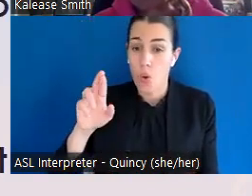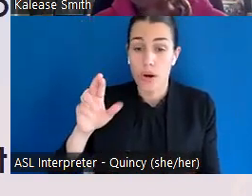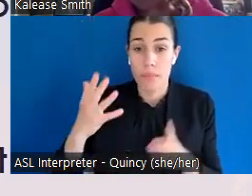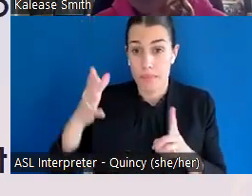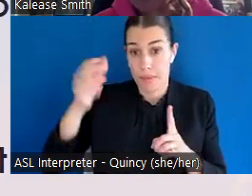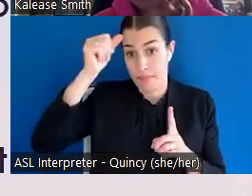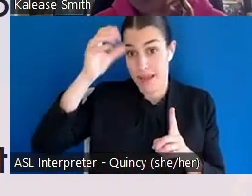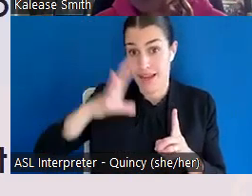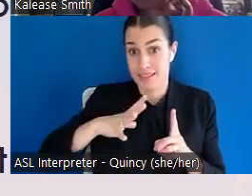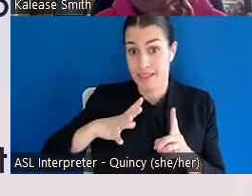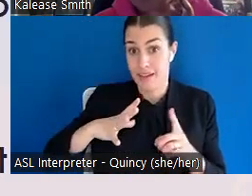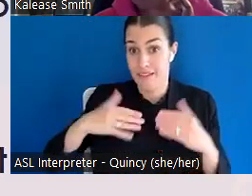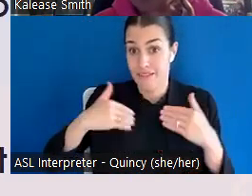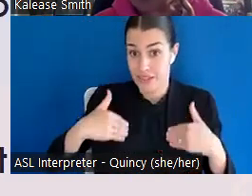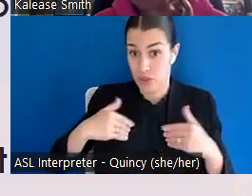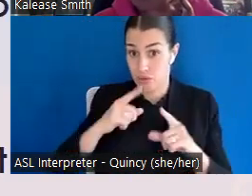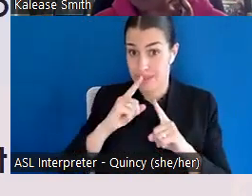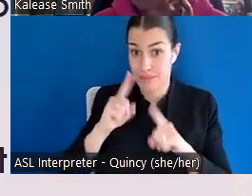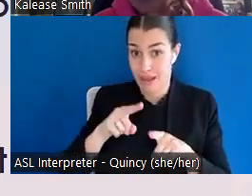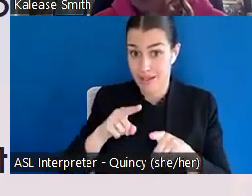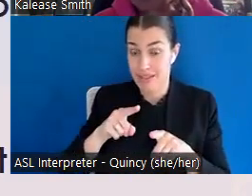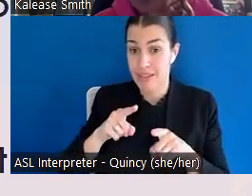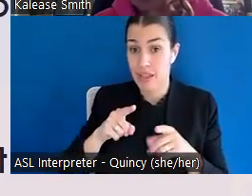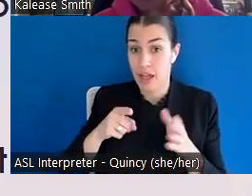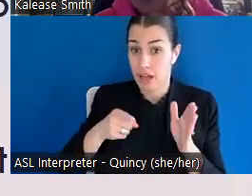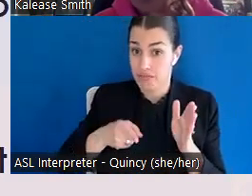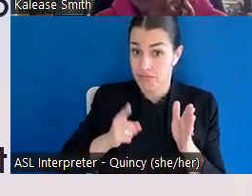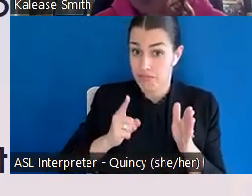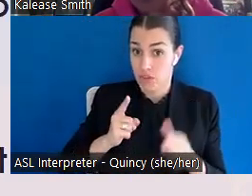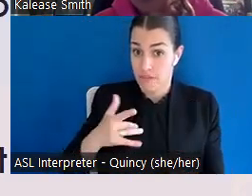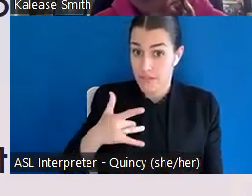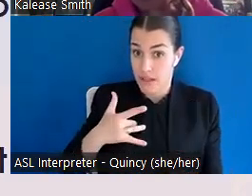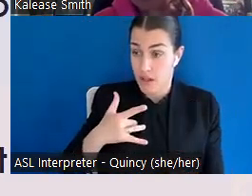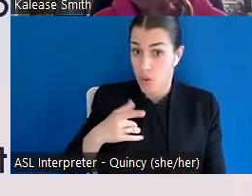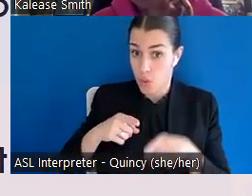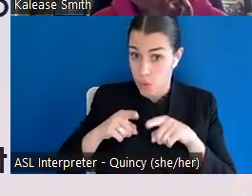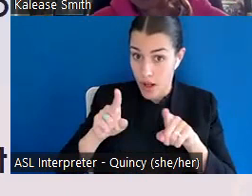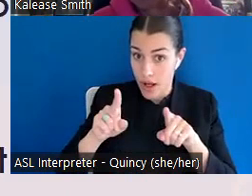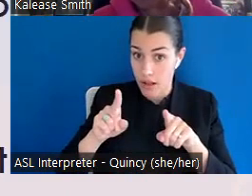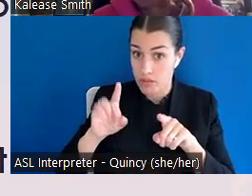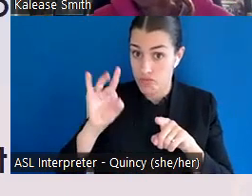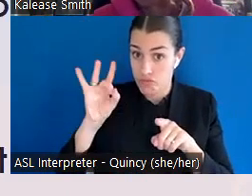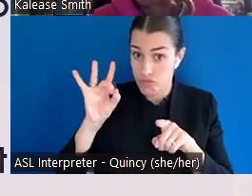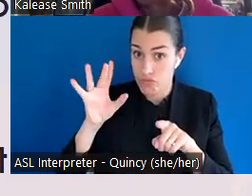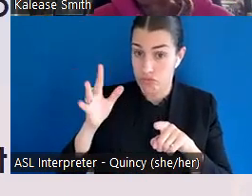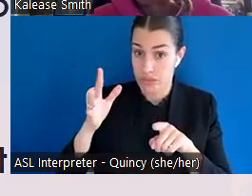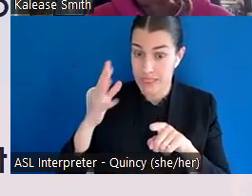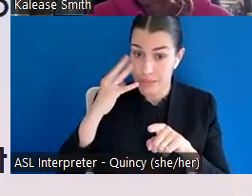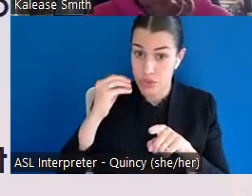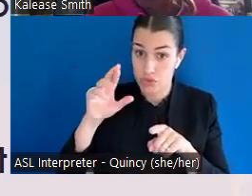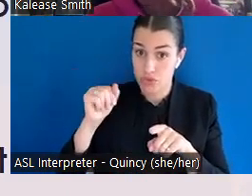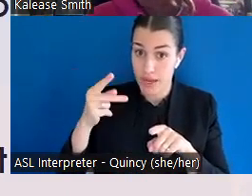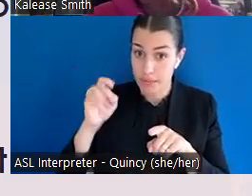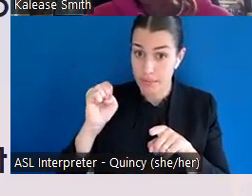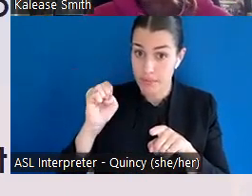response to a sexual assault, such as, getting an erection or something, and that is used to say then that person was giving their consent,